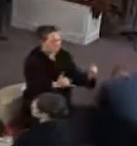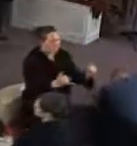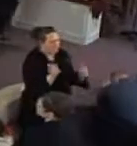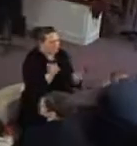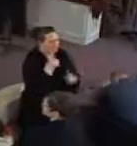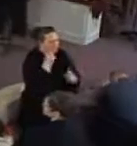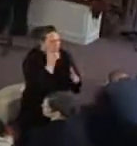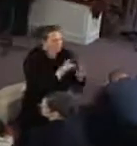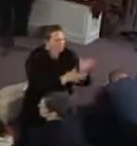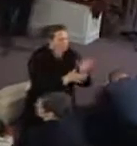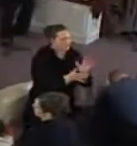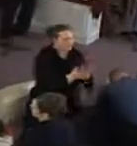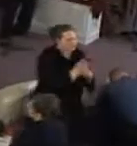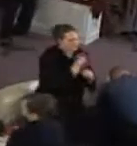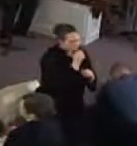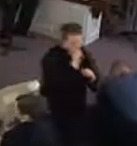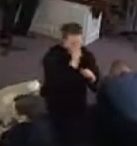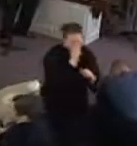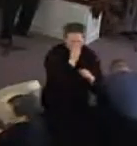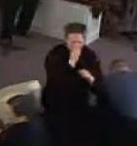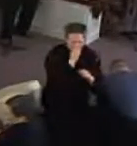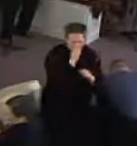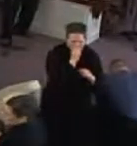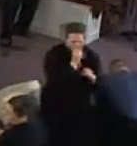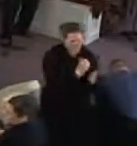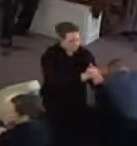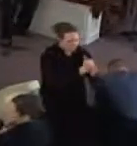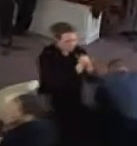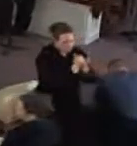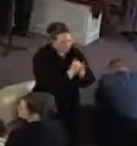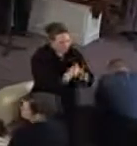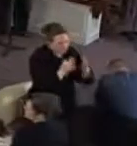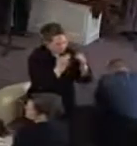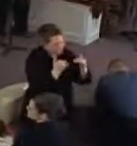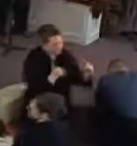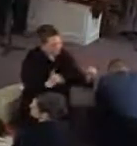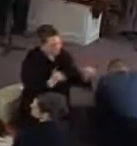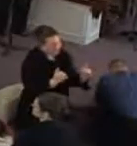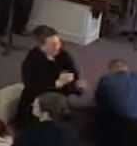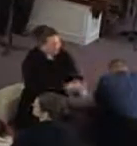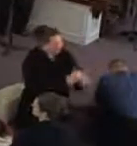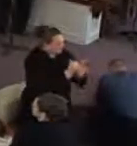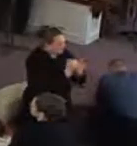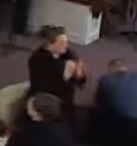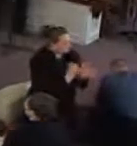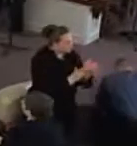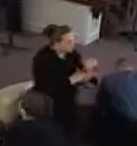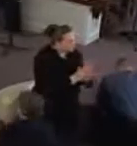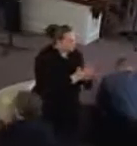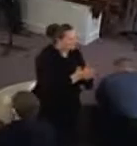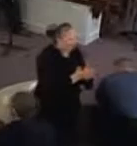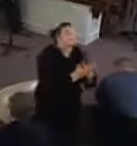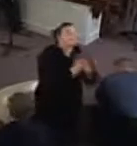We need you, Jesus. Oh, help us today. Help me, Jesus. Come on, call on Him.